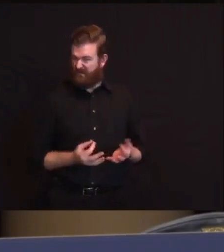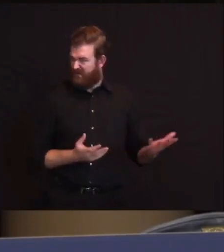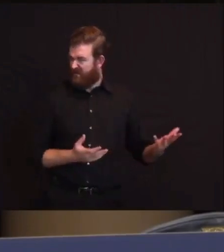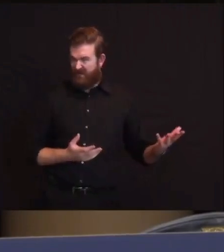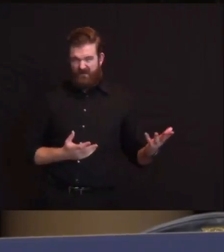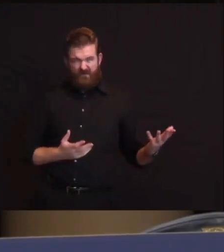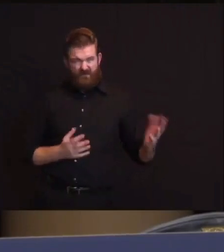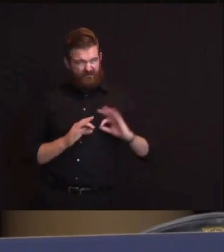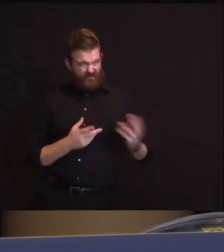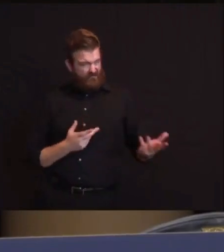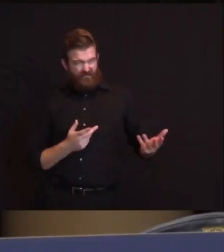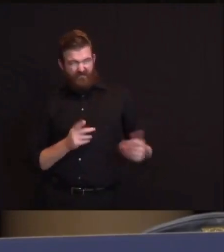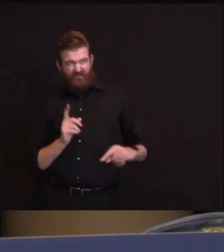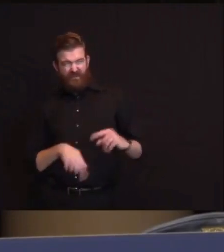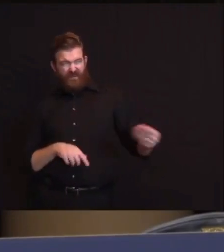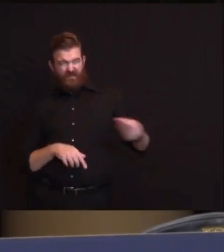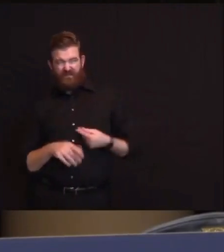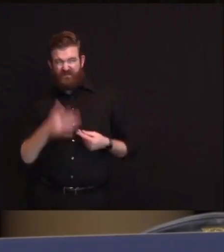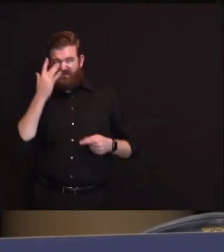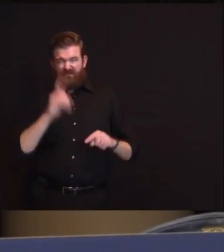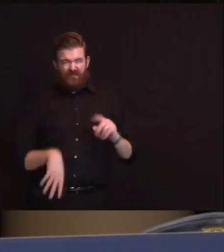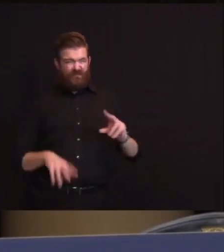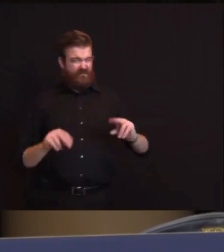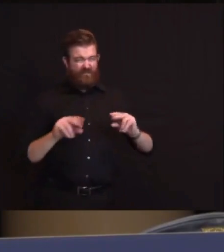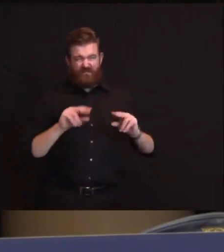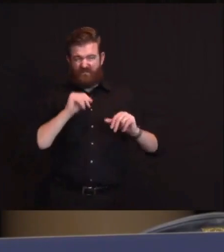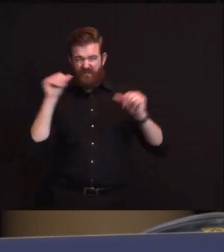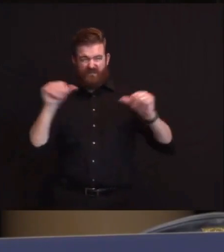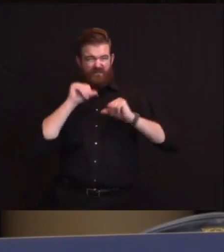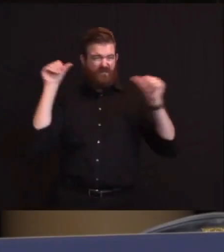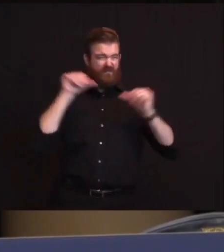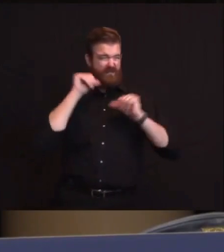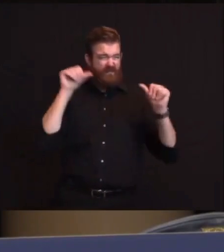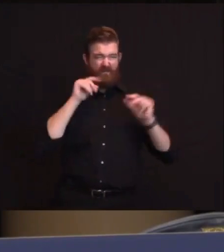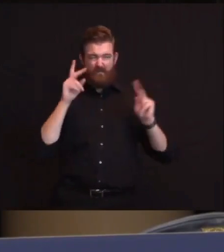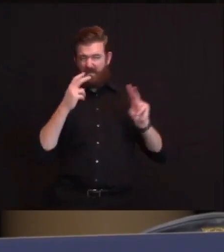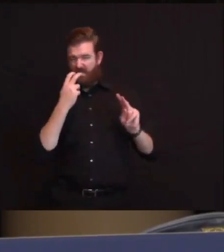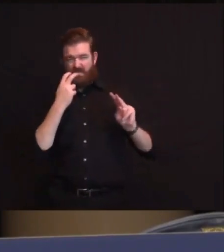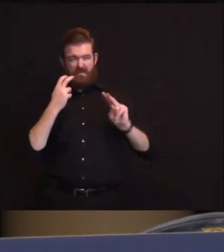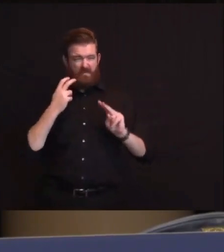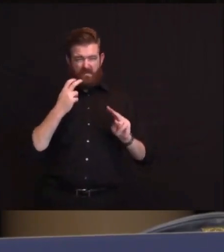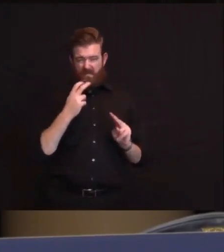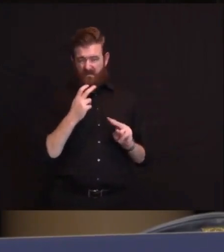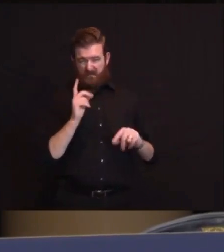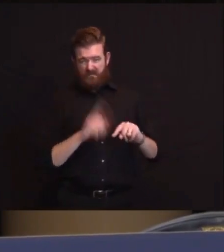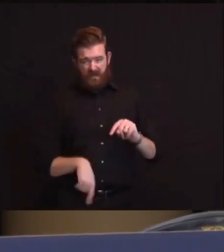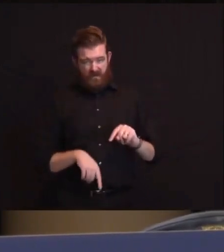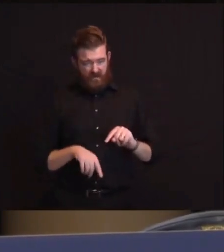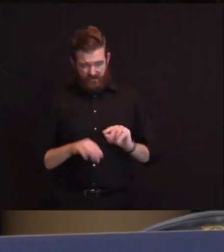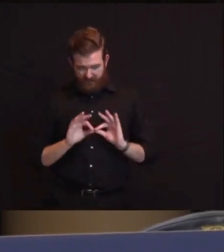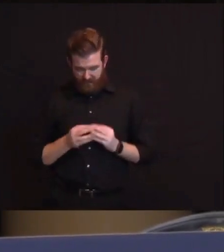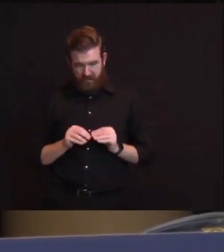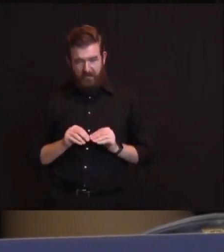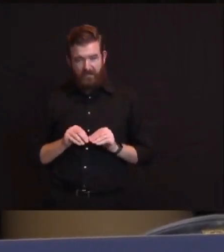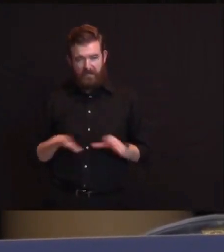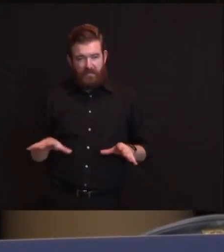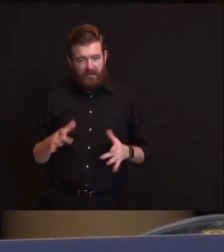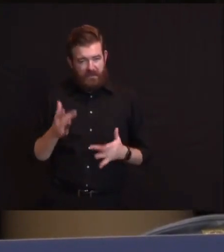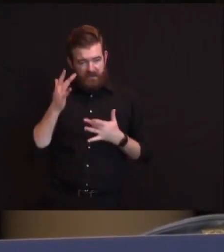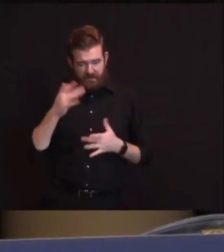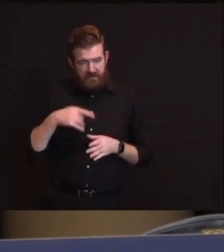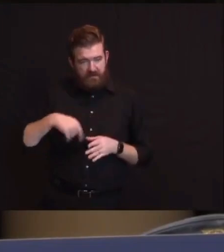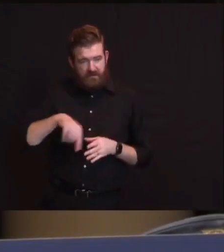those family gatherings and that struggling to believe that your loved one can give it to you, I think is a valid